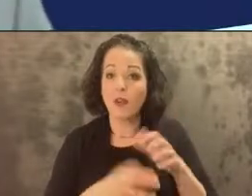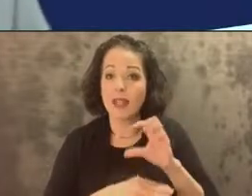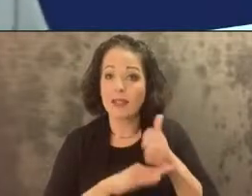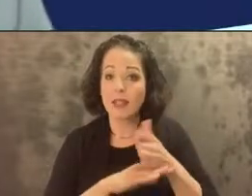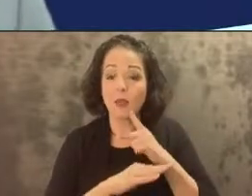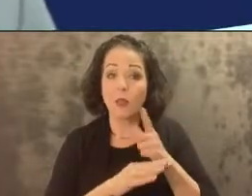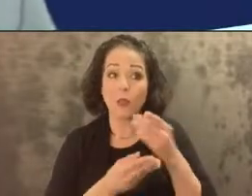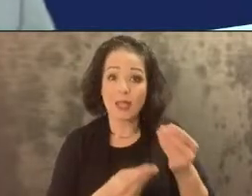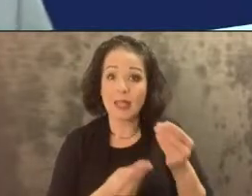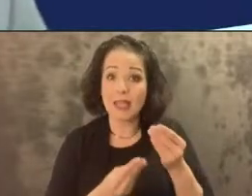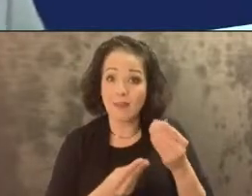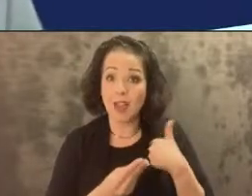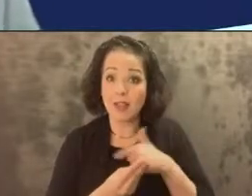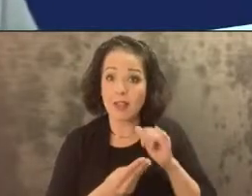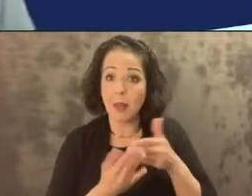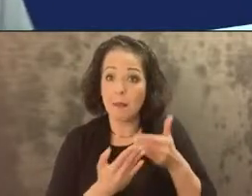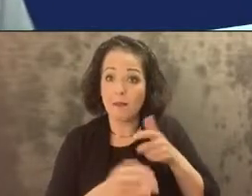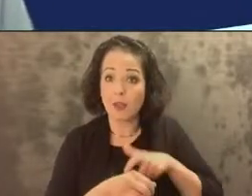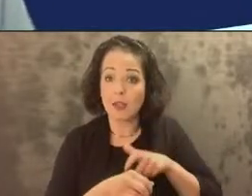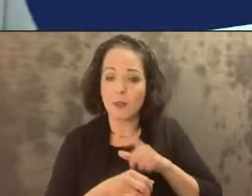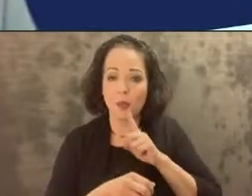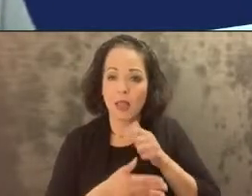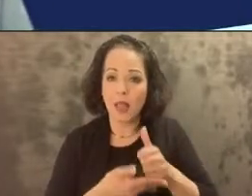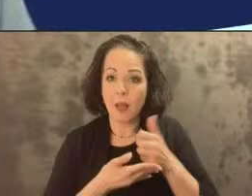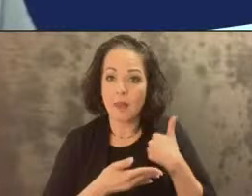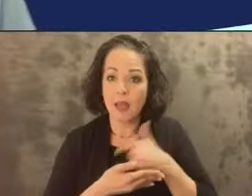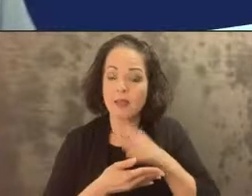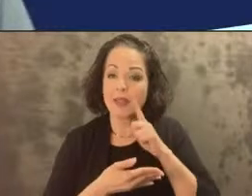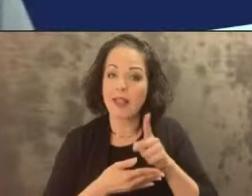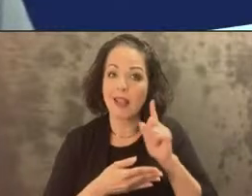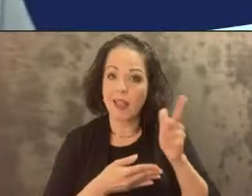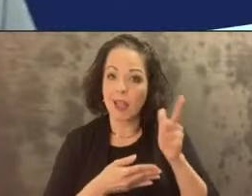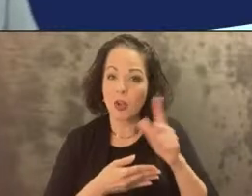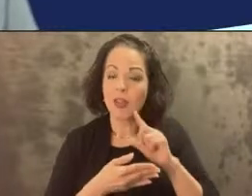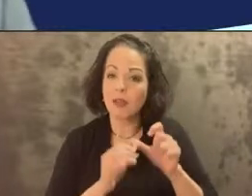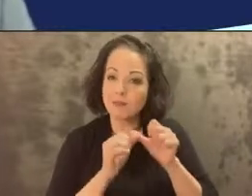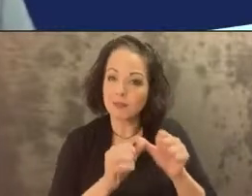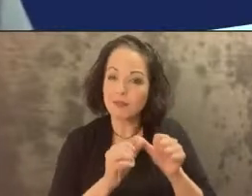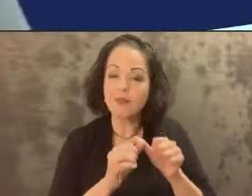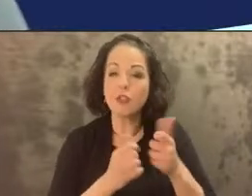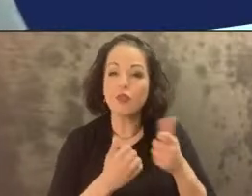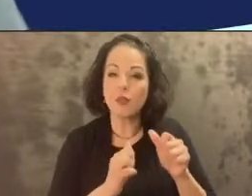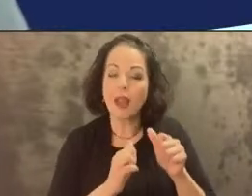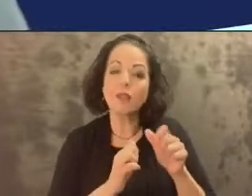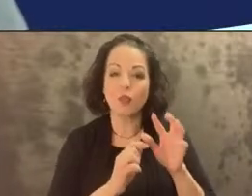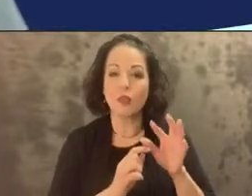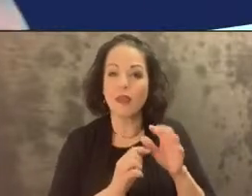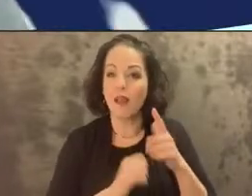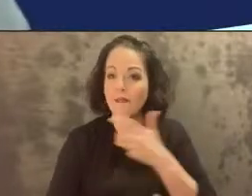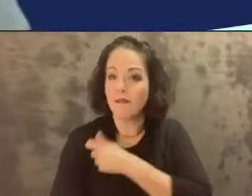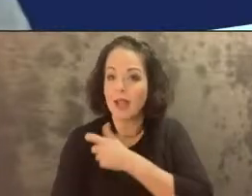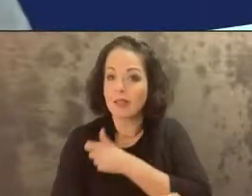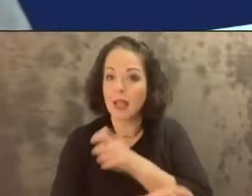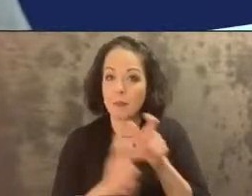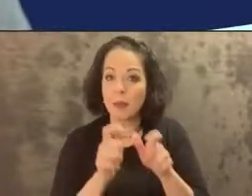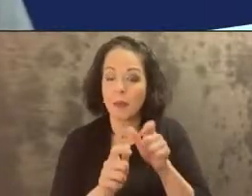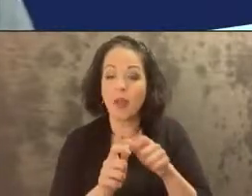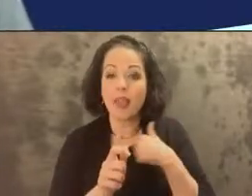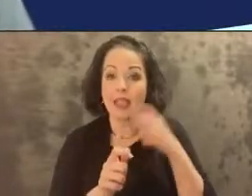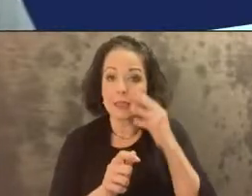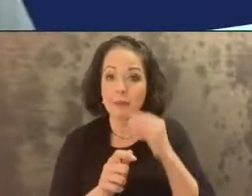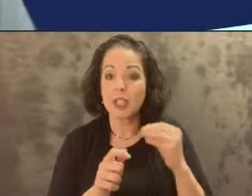helpful. They later went on with a special initiative to try to vaccinate people experiencing homelessness, but we need a